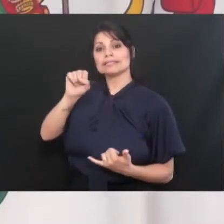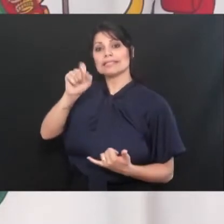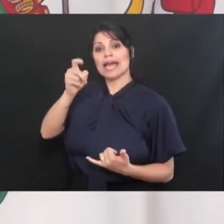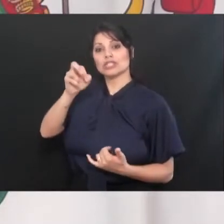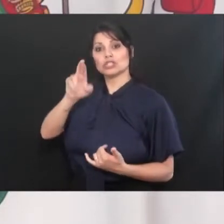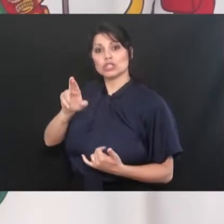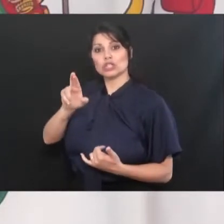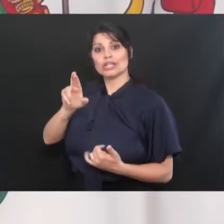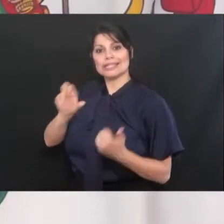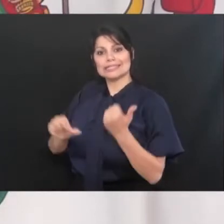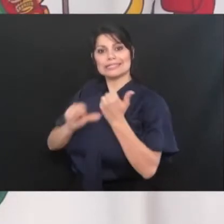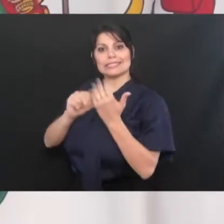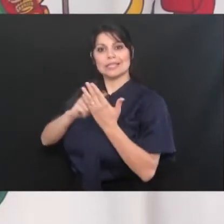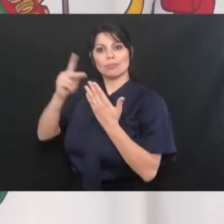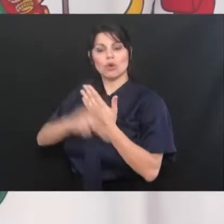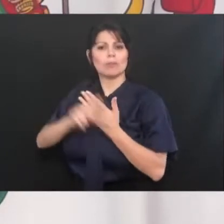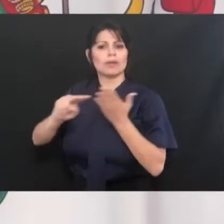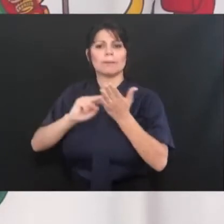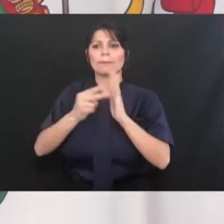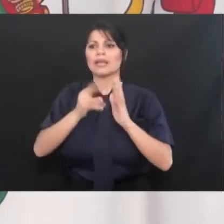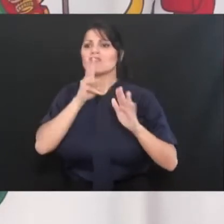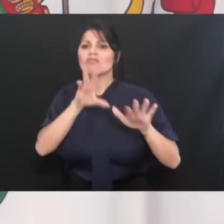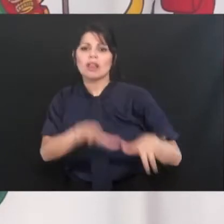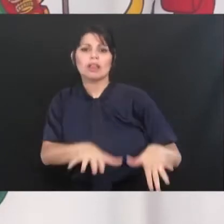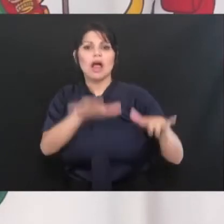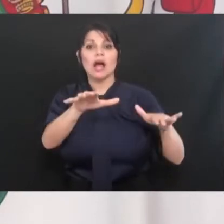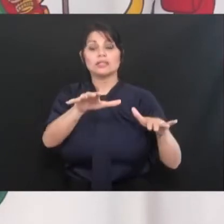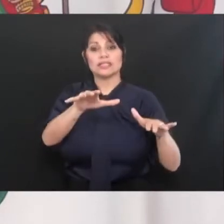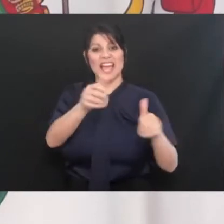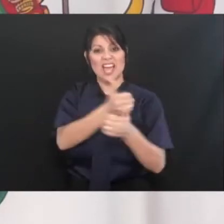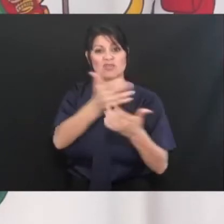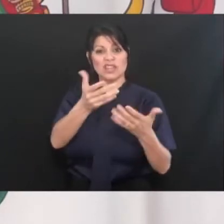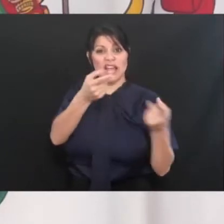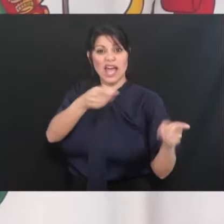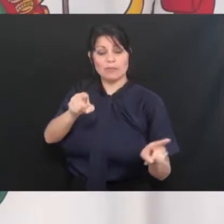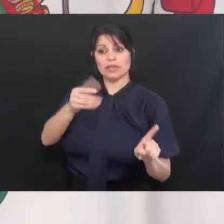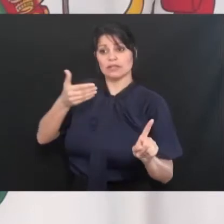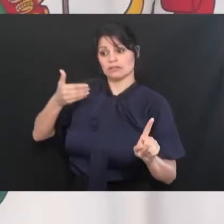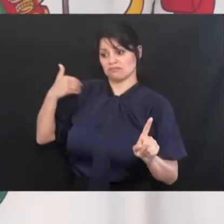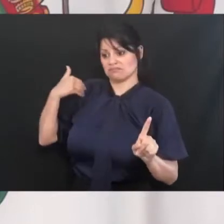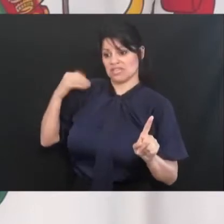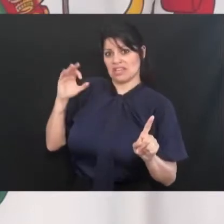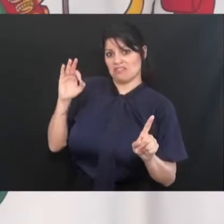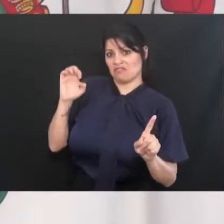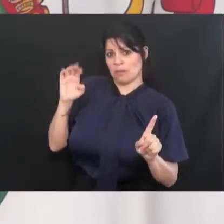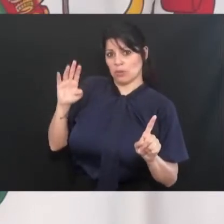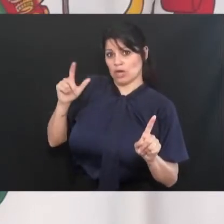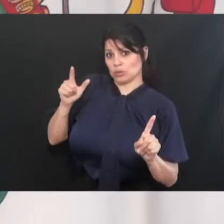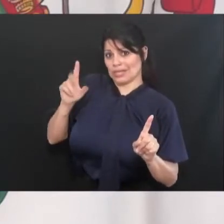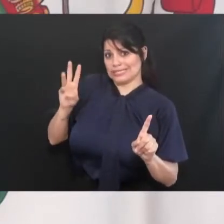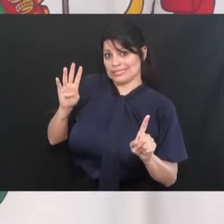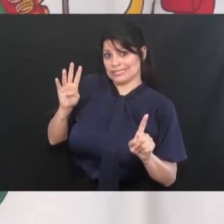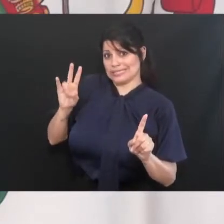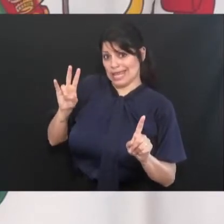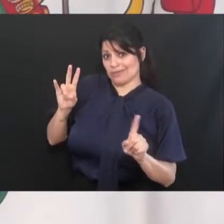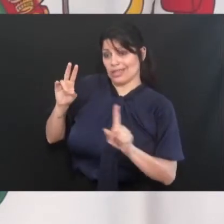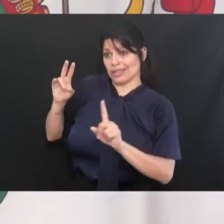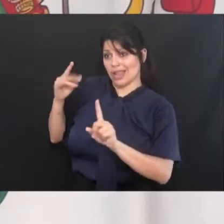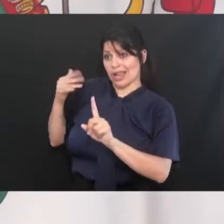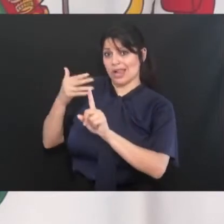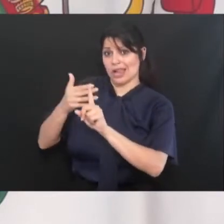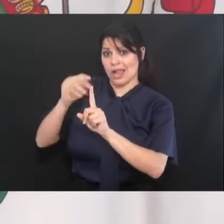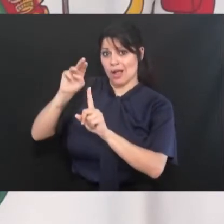that were involved in the floods from February the 27th through March the 4th and everything, listen to me,